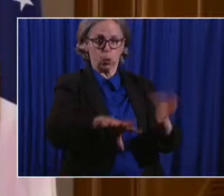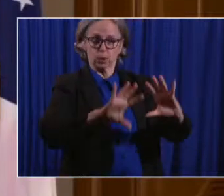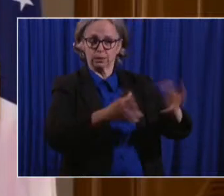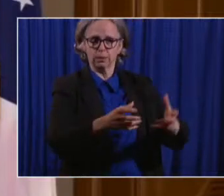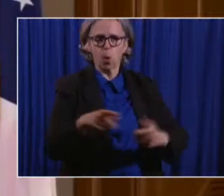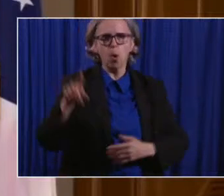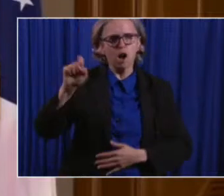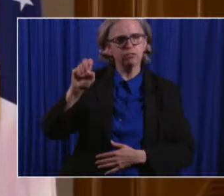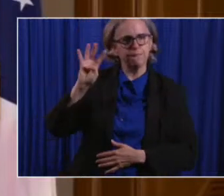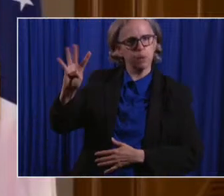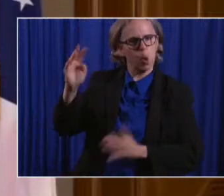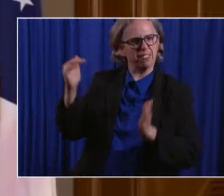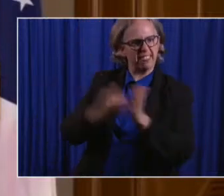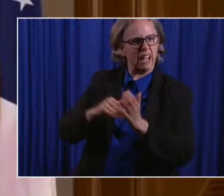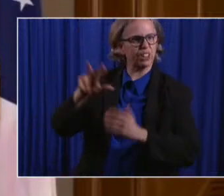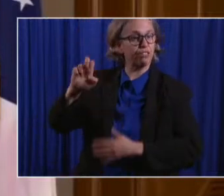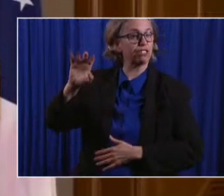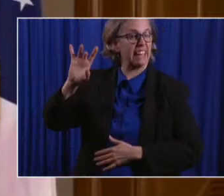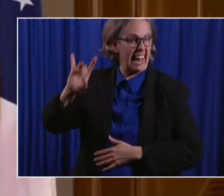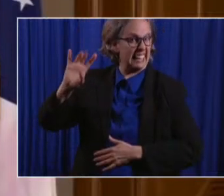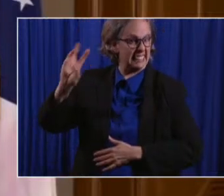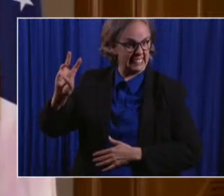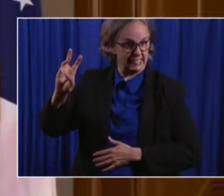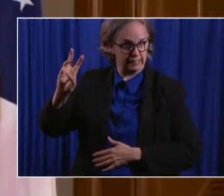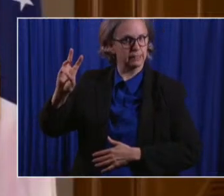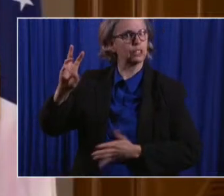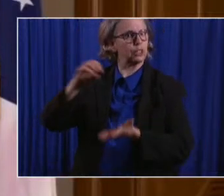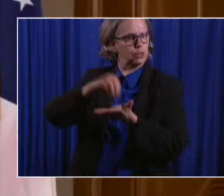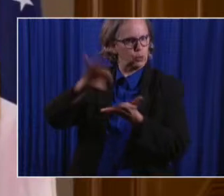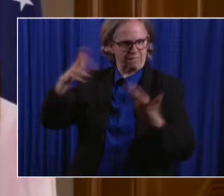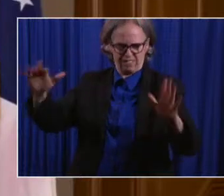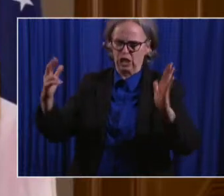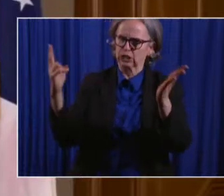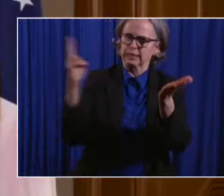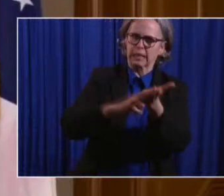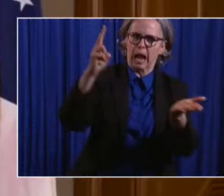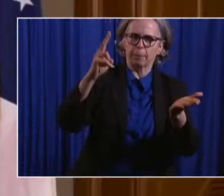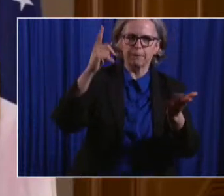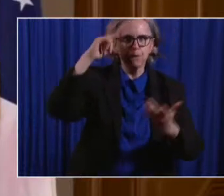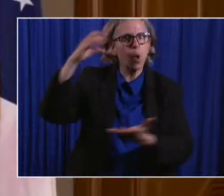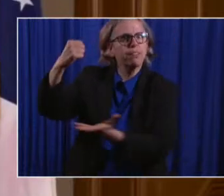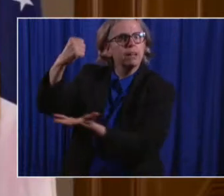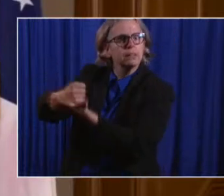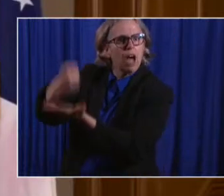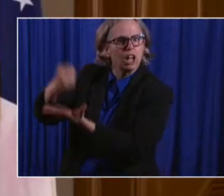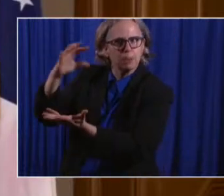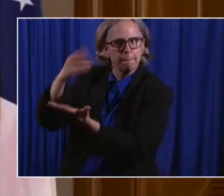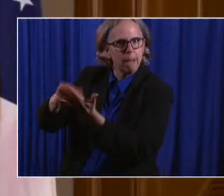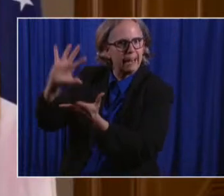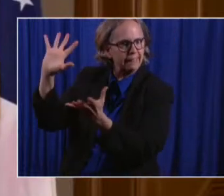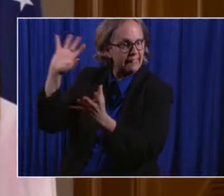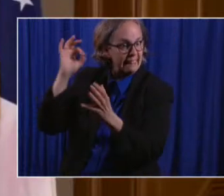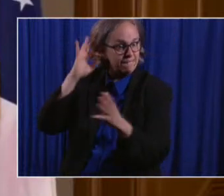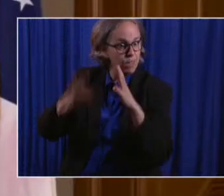104,386 young Ohioans registered for the scholarship drawing. Again, that's our young Ohioans,